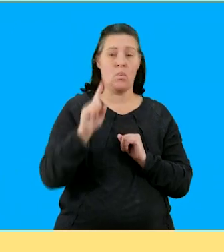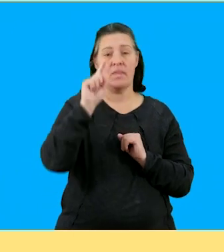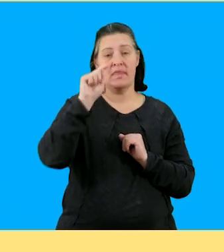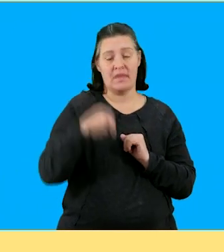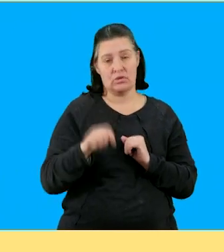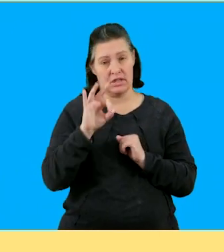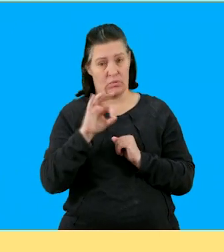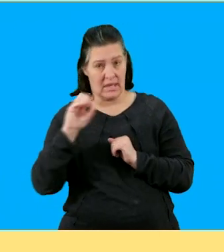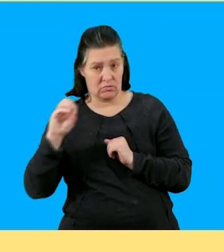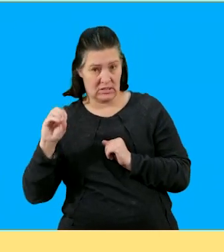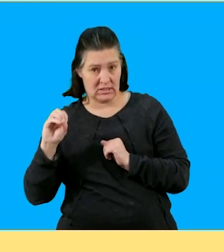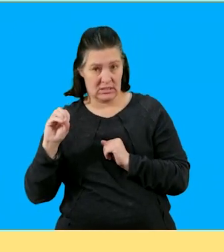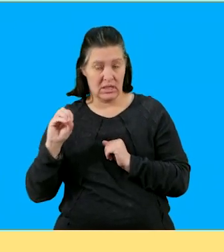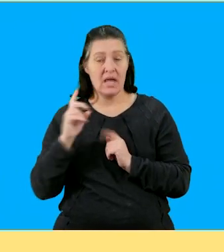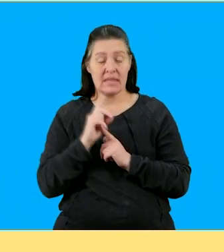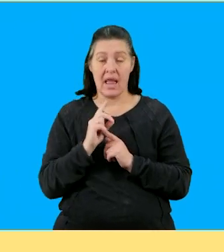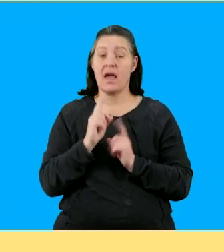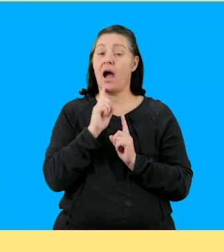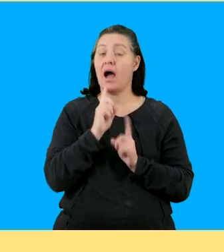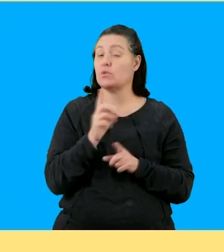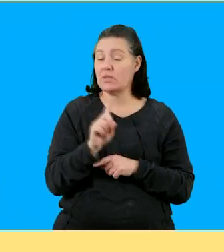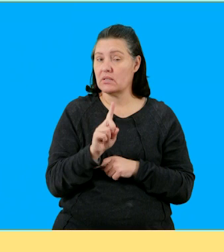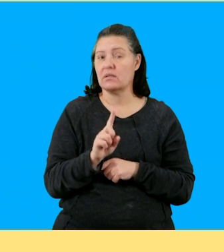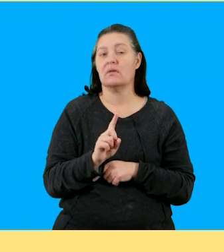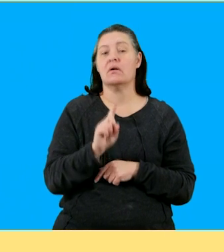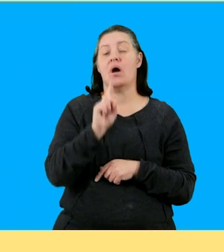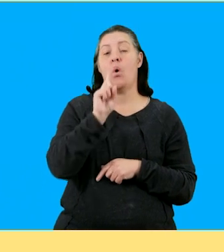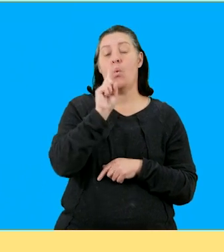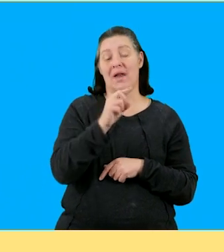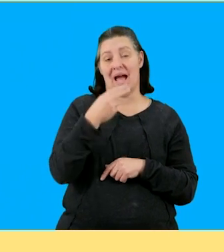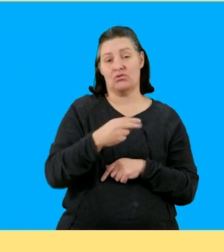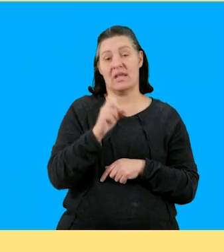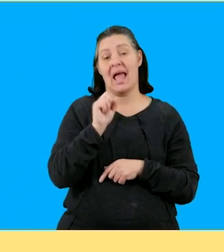1,300. And then you end up with